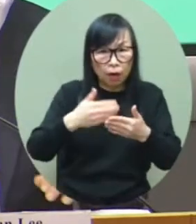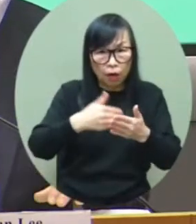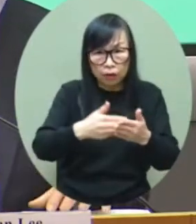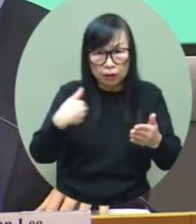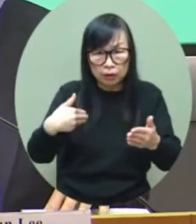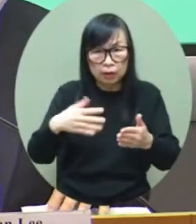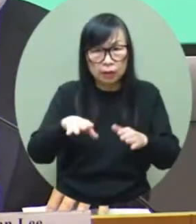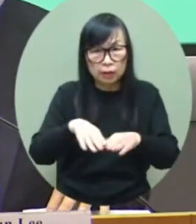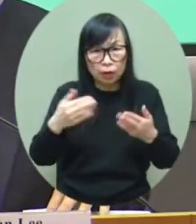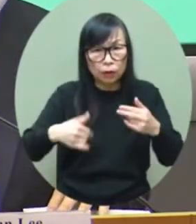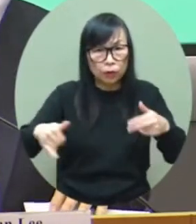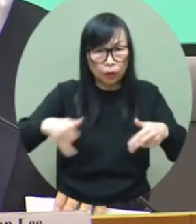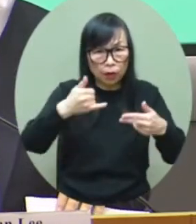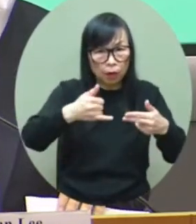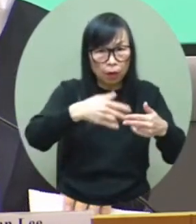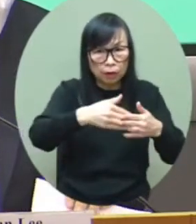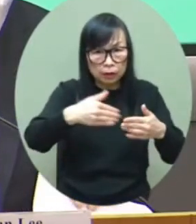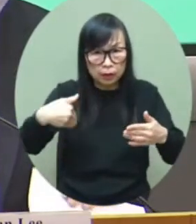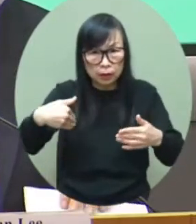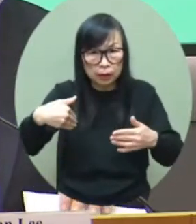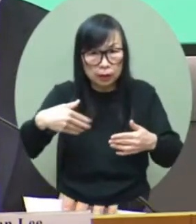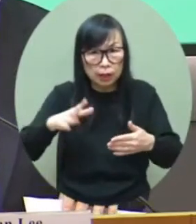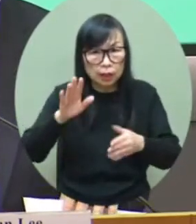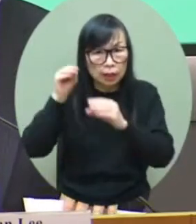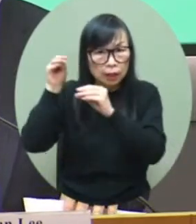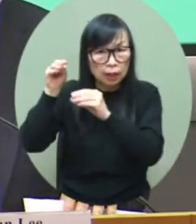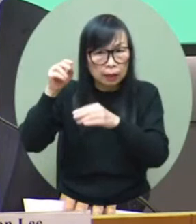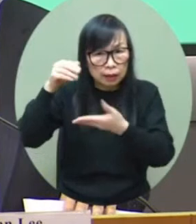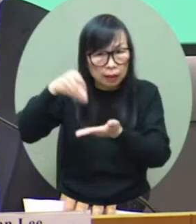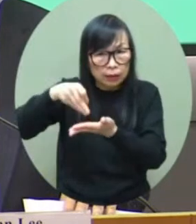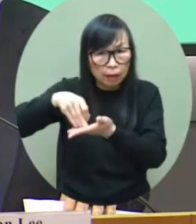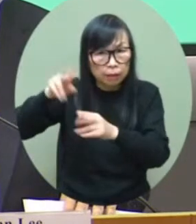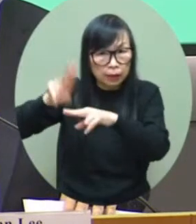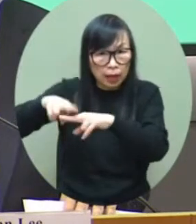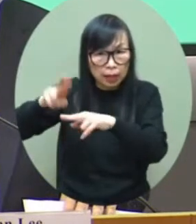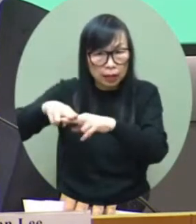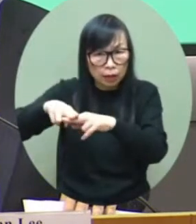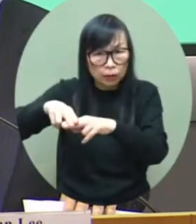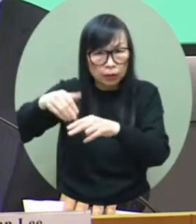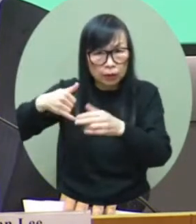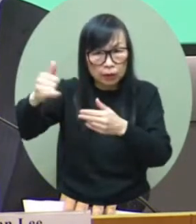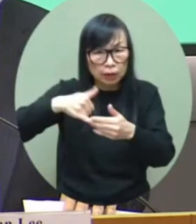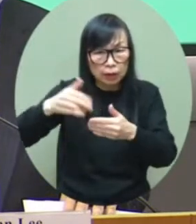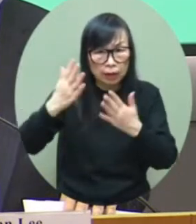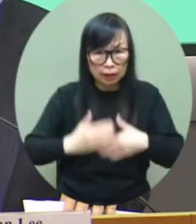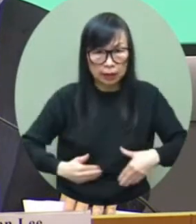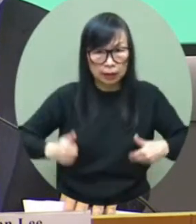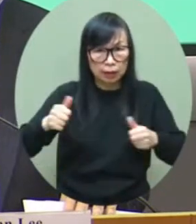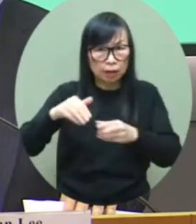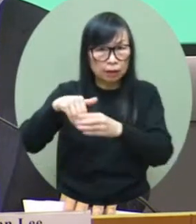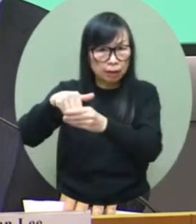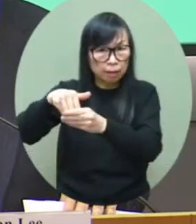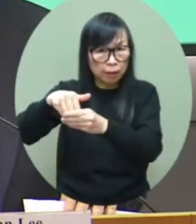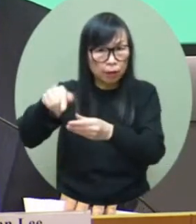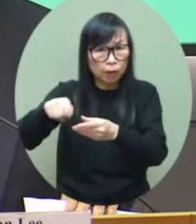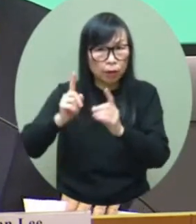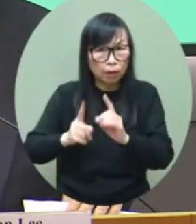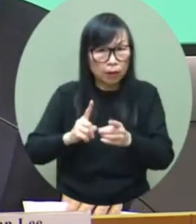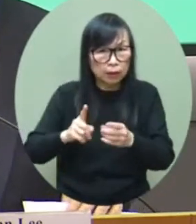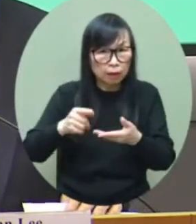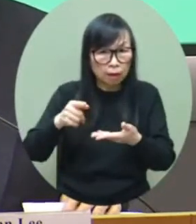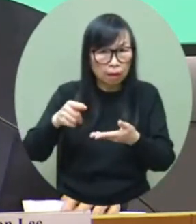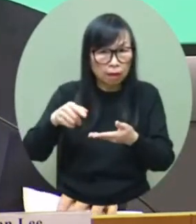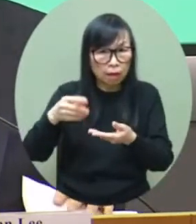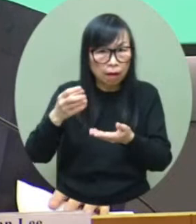So for travelers going to Shenzhen, you should still go to